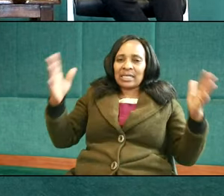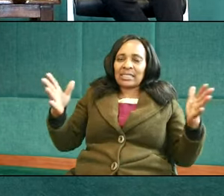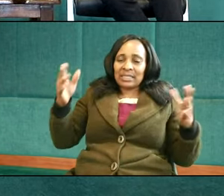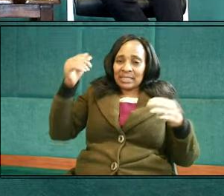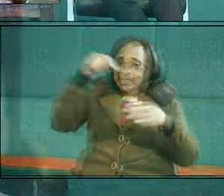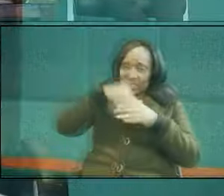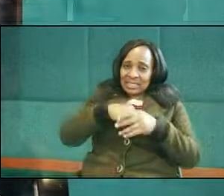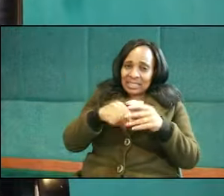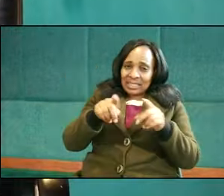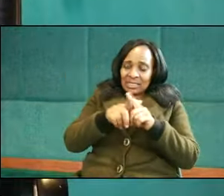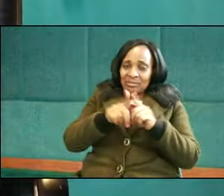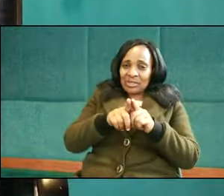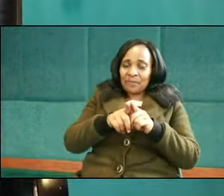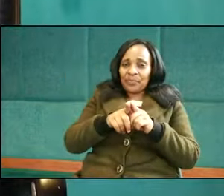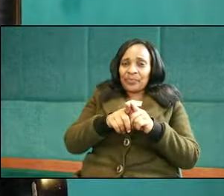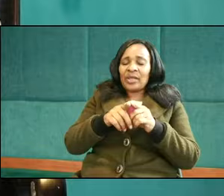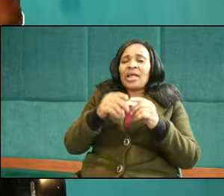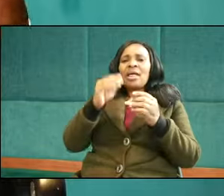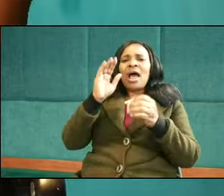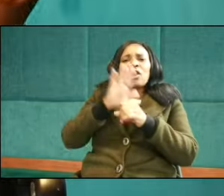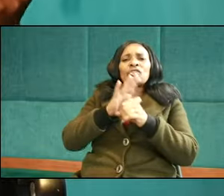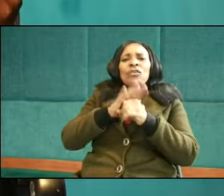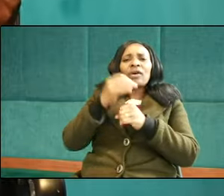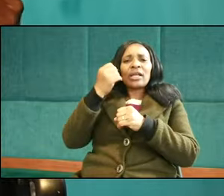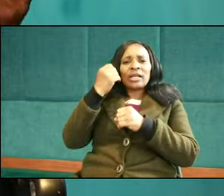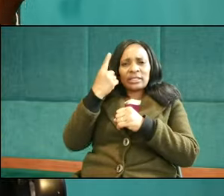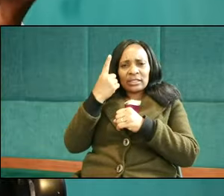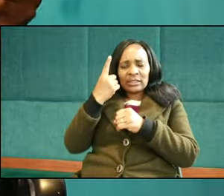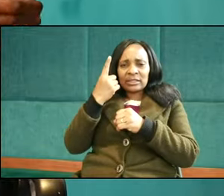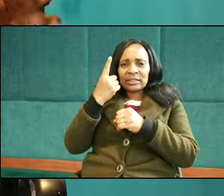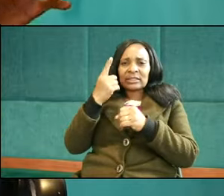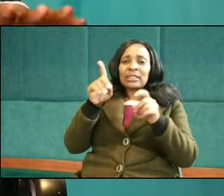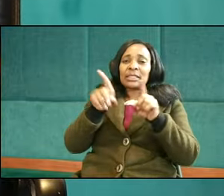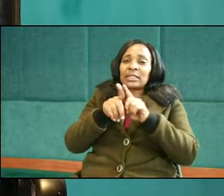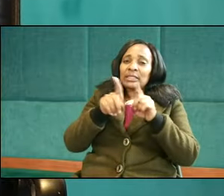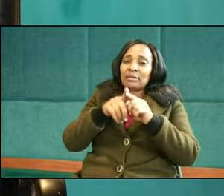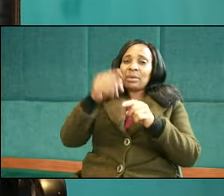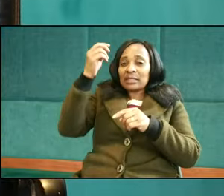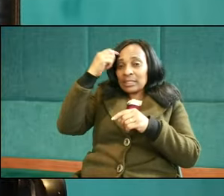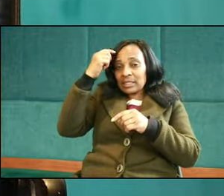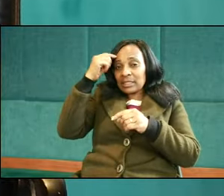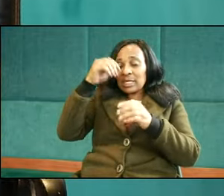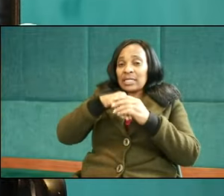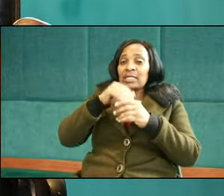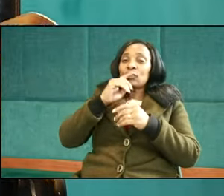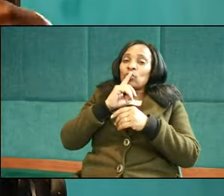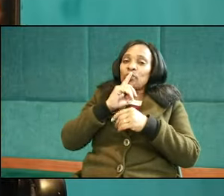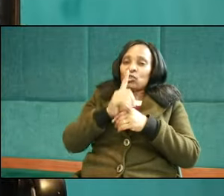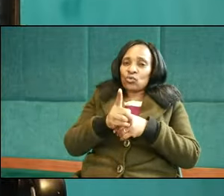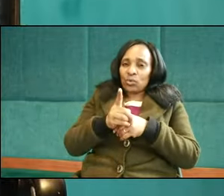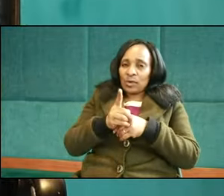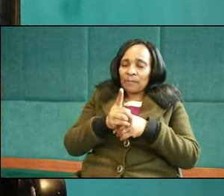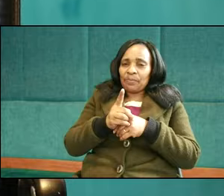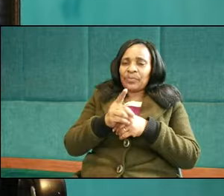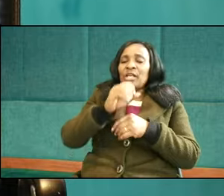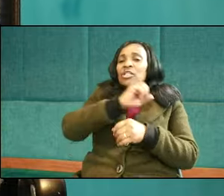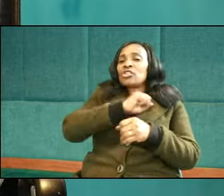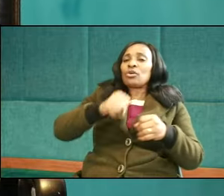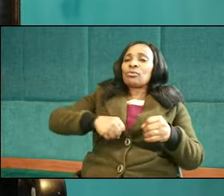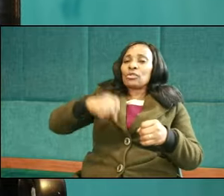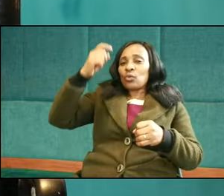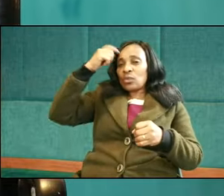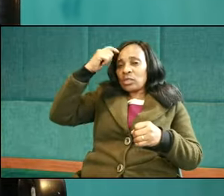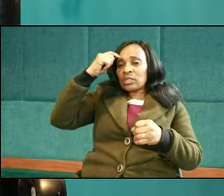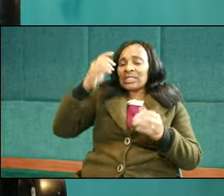well, and a breadth of understanding as measureless as the sands on the seashore. Solomon's wisdom